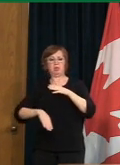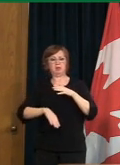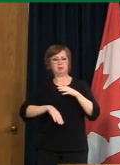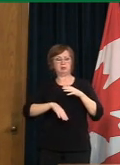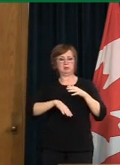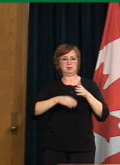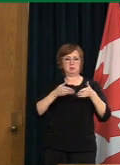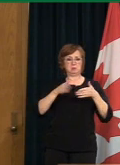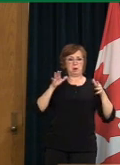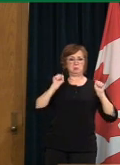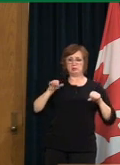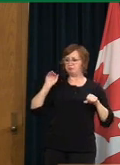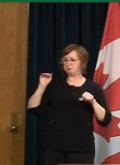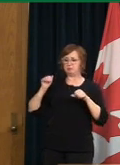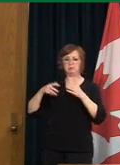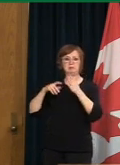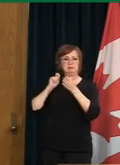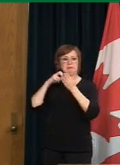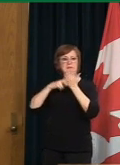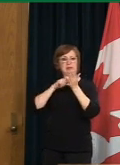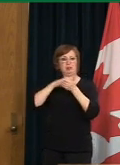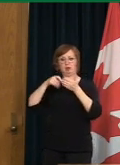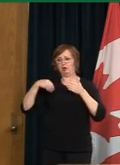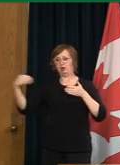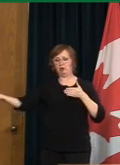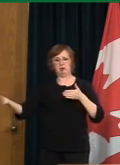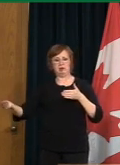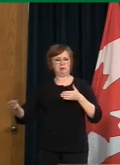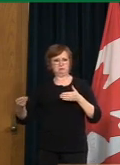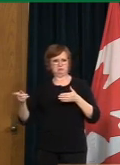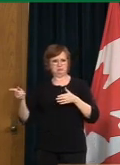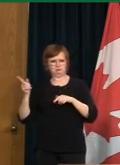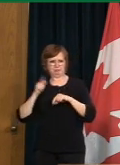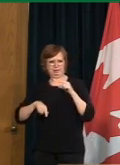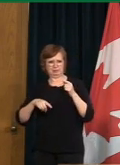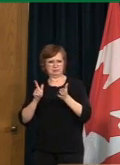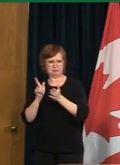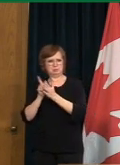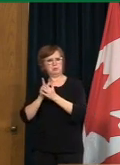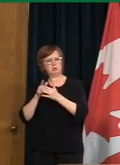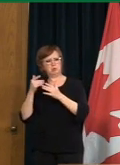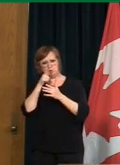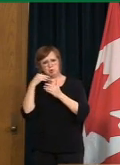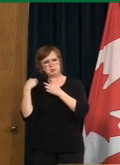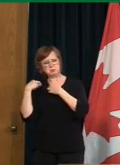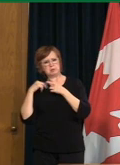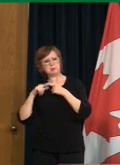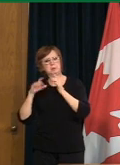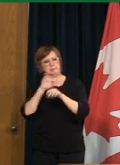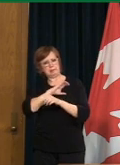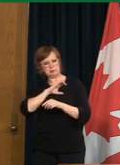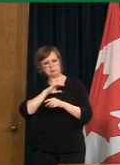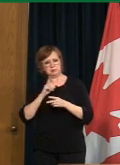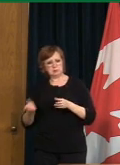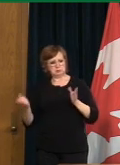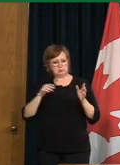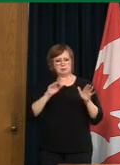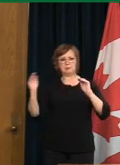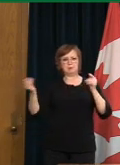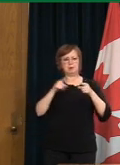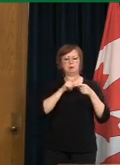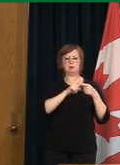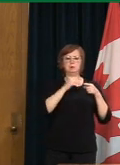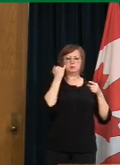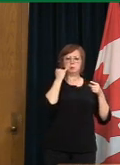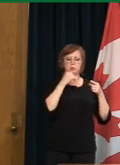business standpoint in terms of penalties for exceeding store limits, or from the personal home